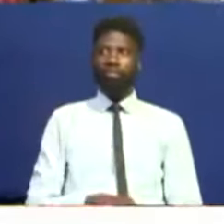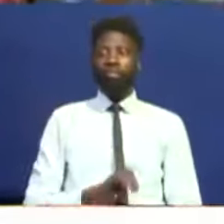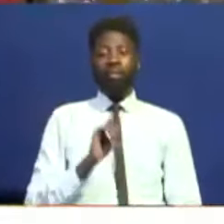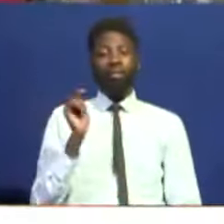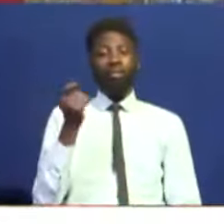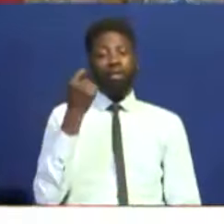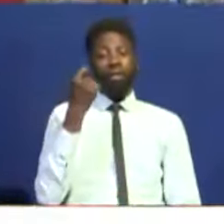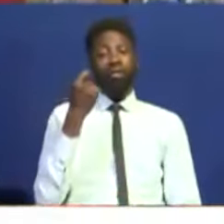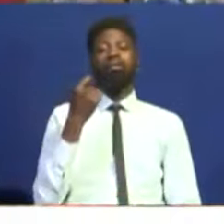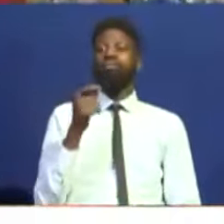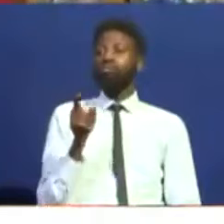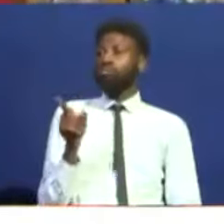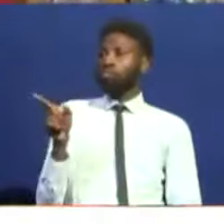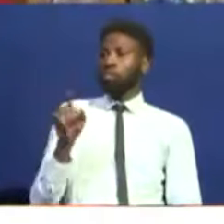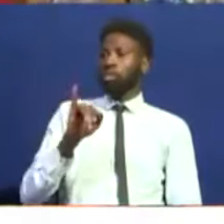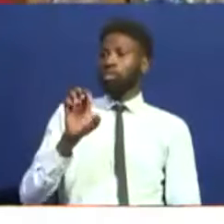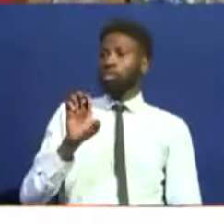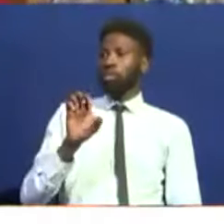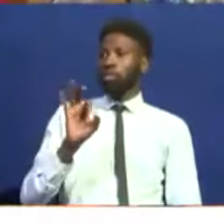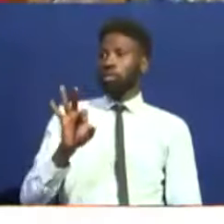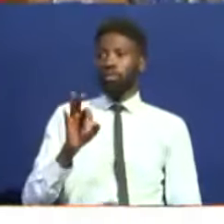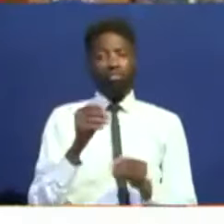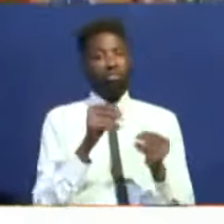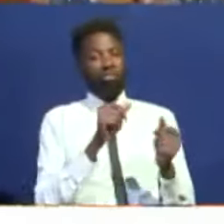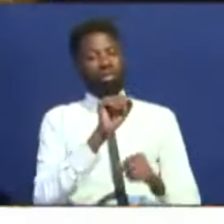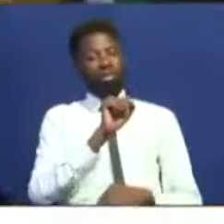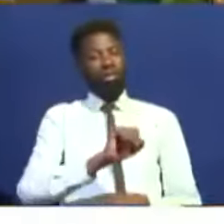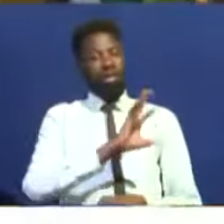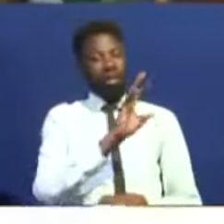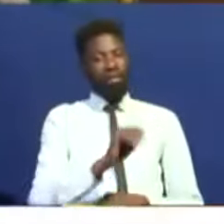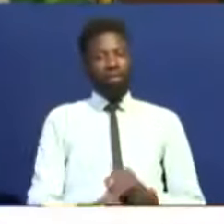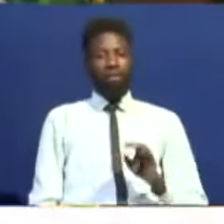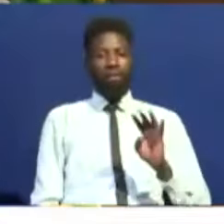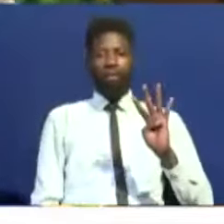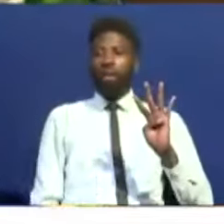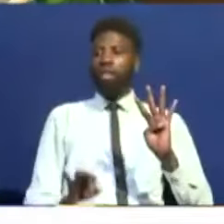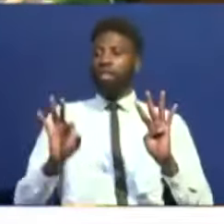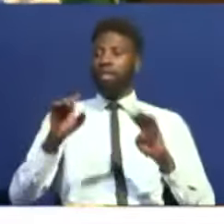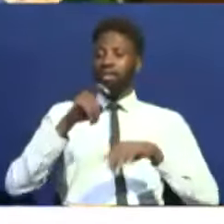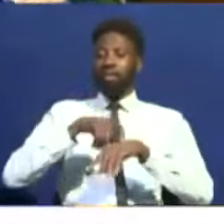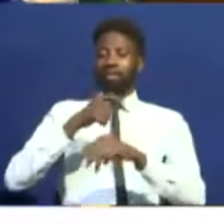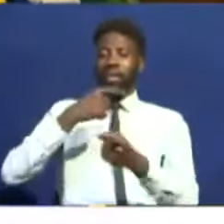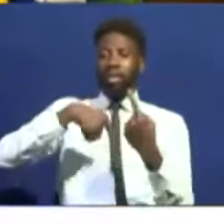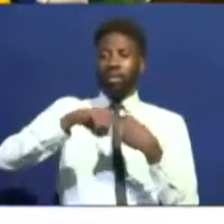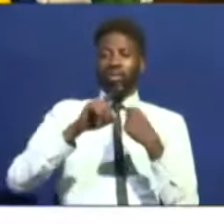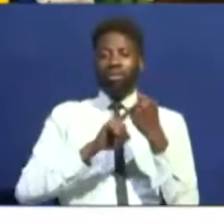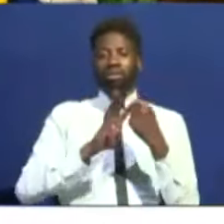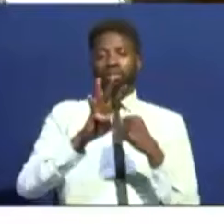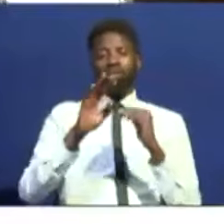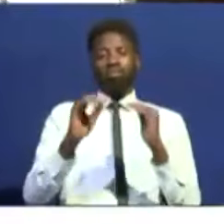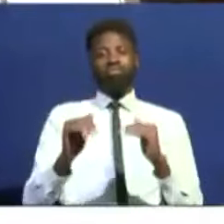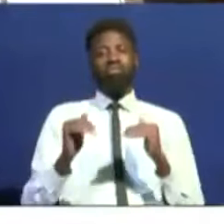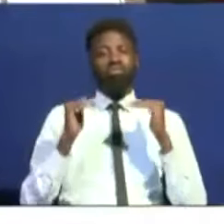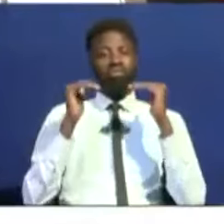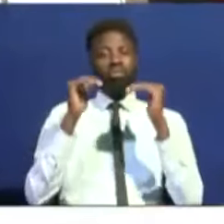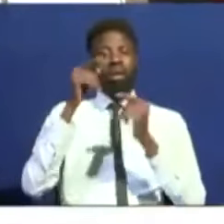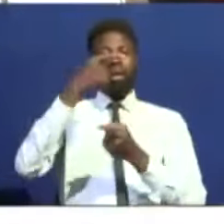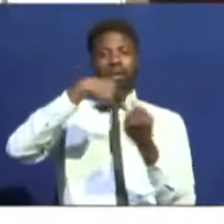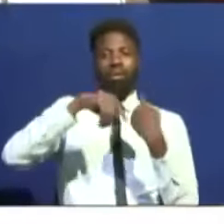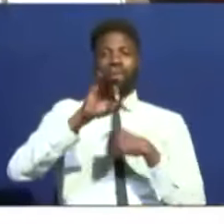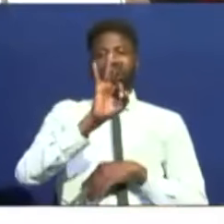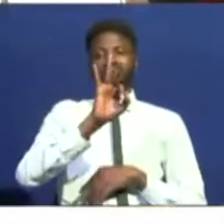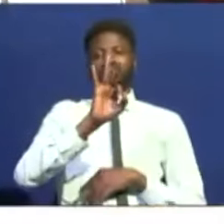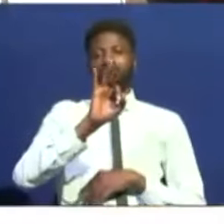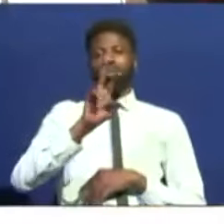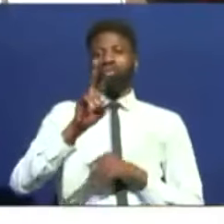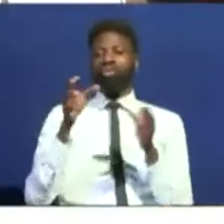Kenya's Jeff Murithi upset South Africa's Devon Peterson 4-3 in the round of 64 to qualify for the round of 32. A total of